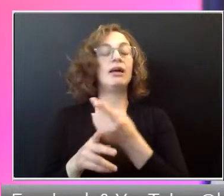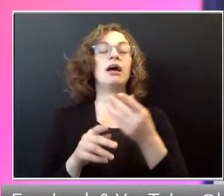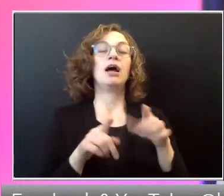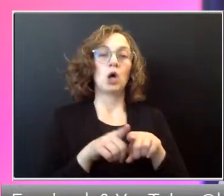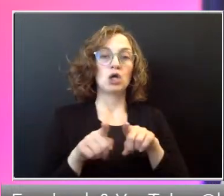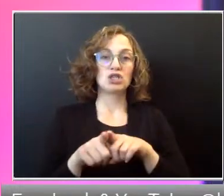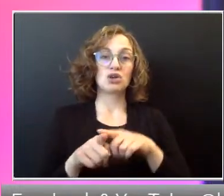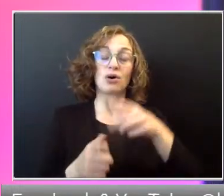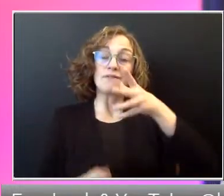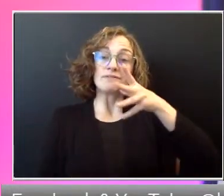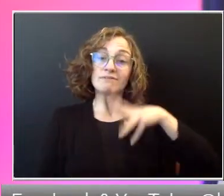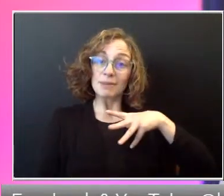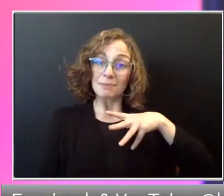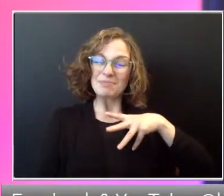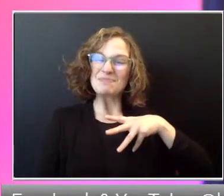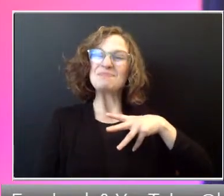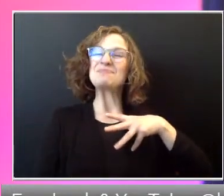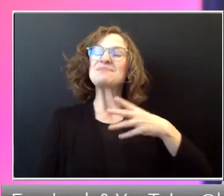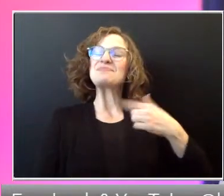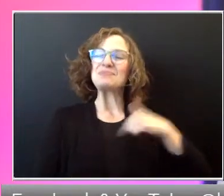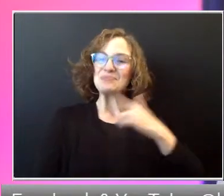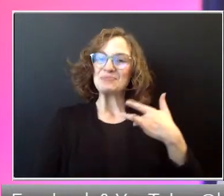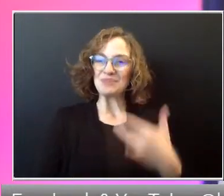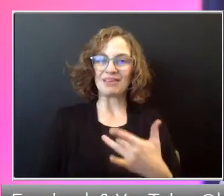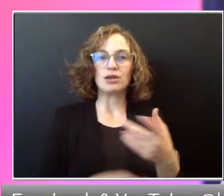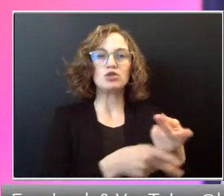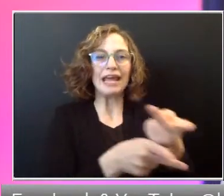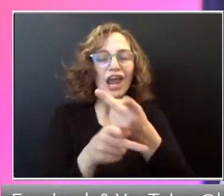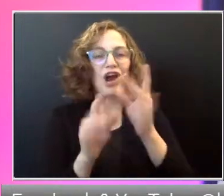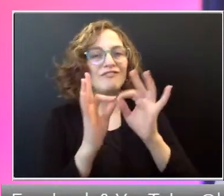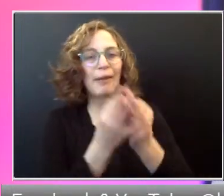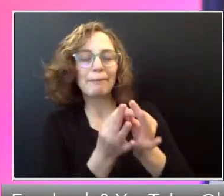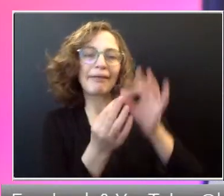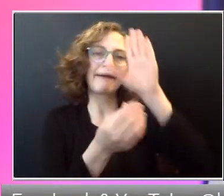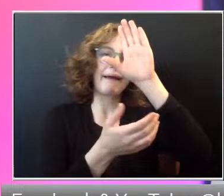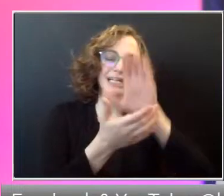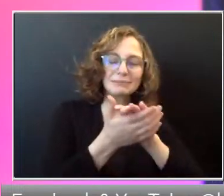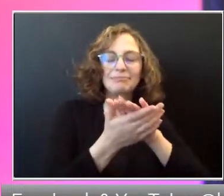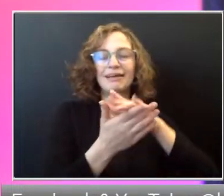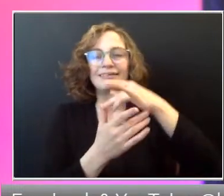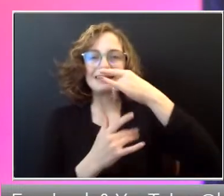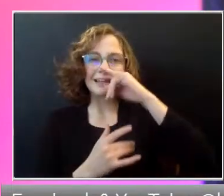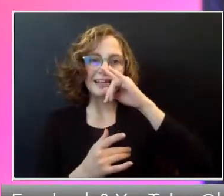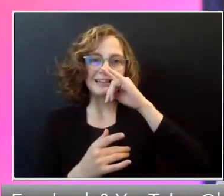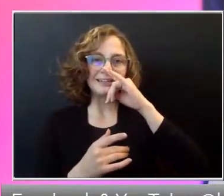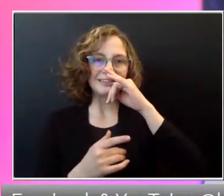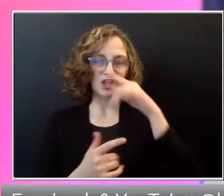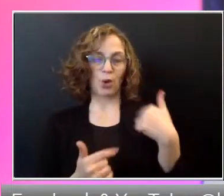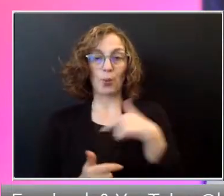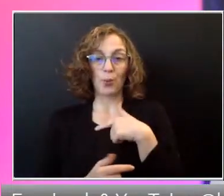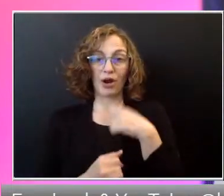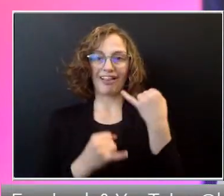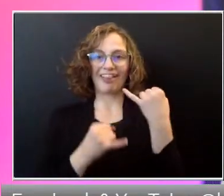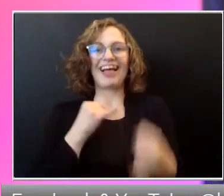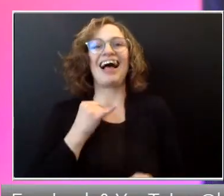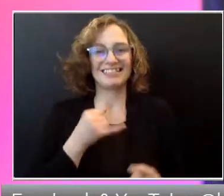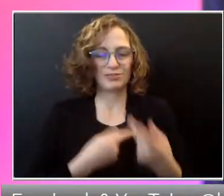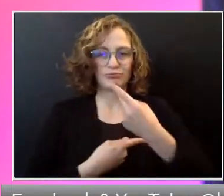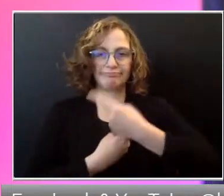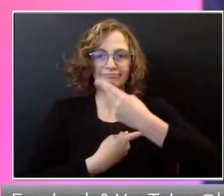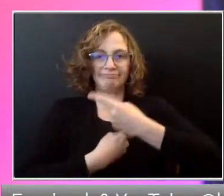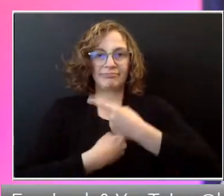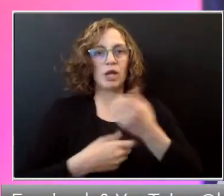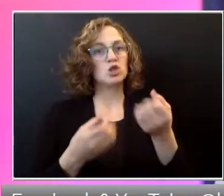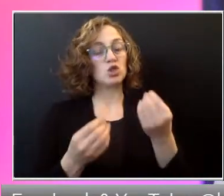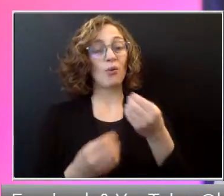of your family, your husband, your kids, and we put ourselves last. So as a female nurse, it's twofold.